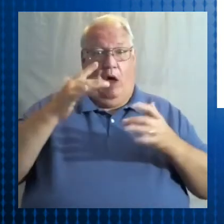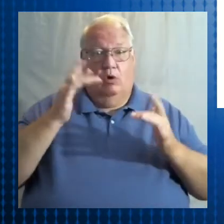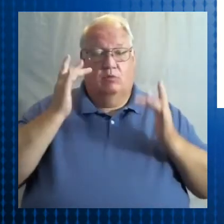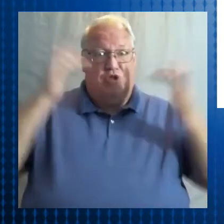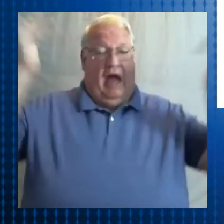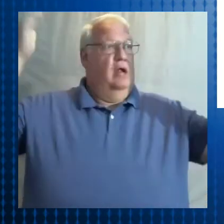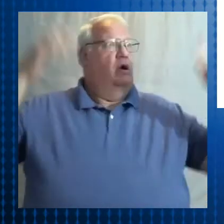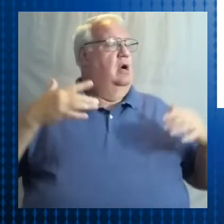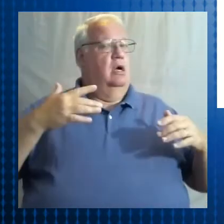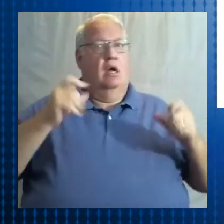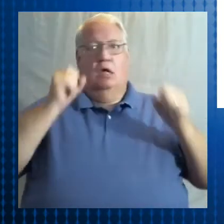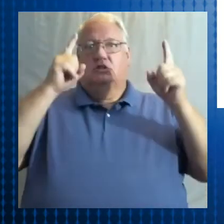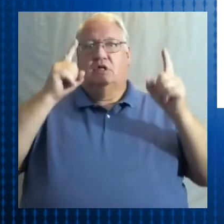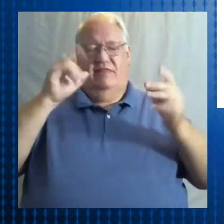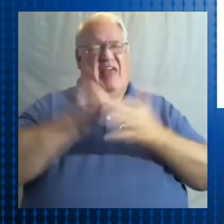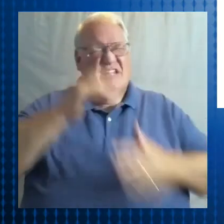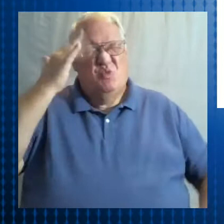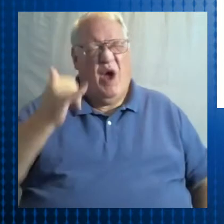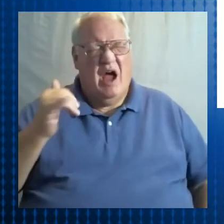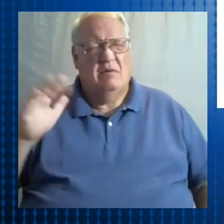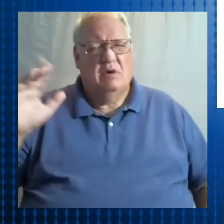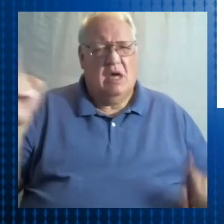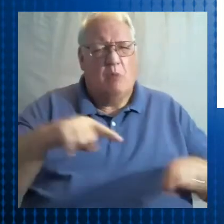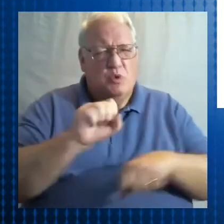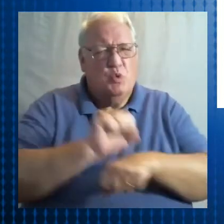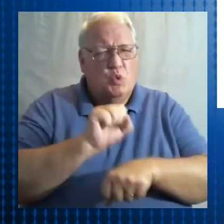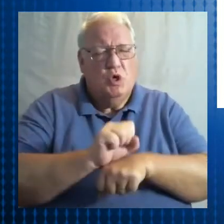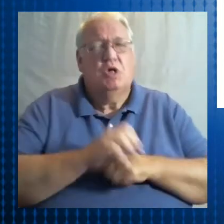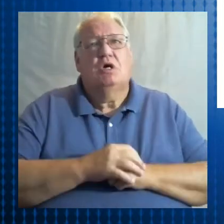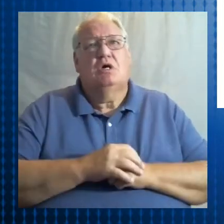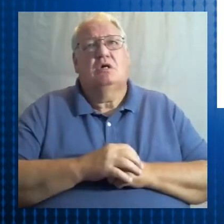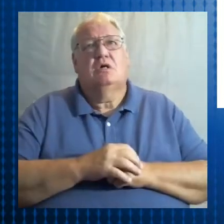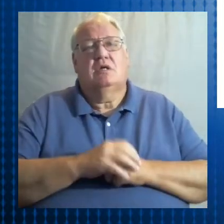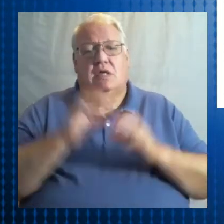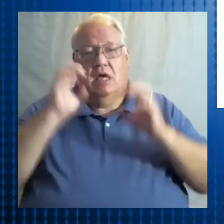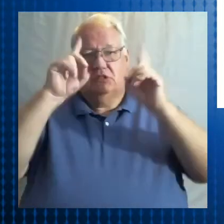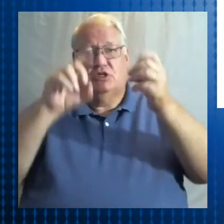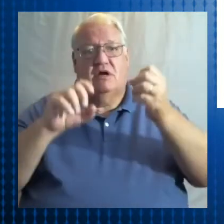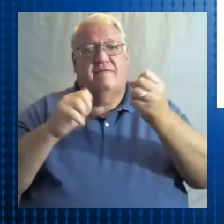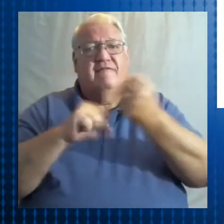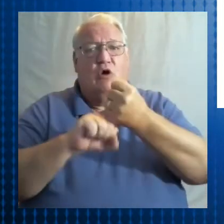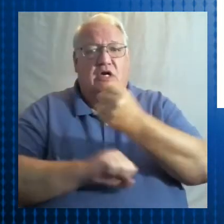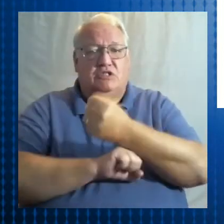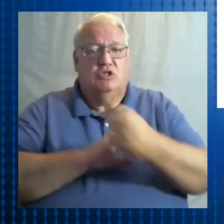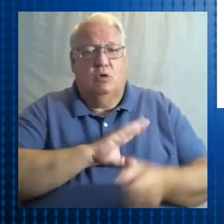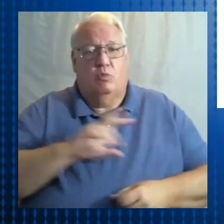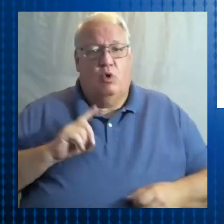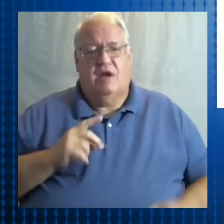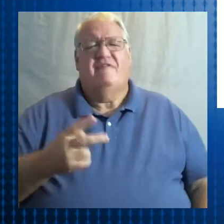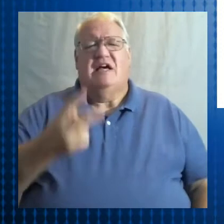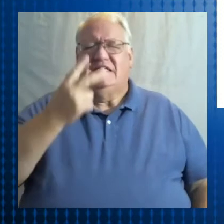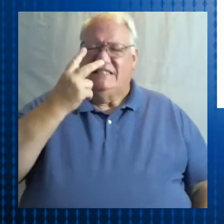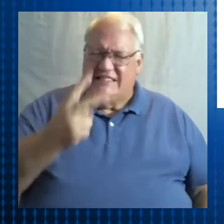is the reason she comes to work every day. The Education Foundation Board has seen her in action